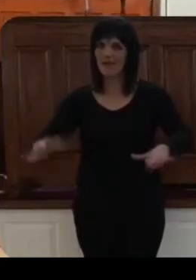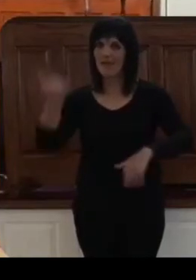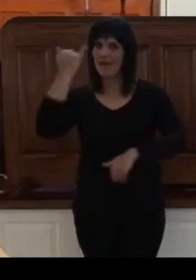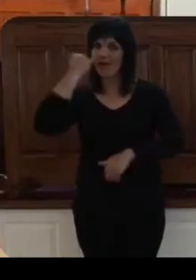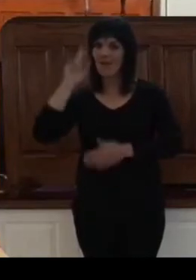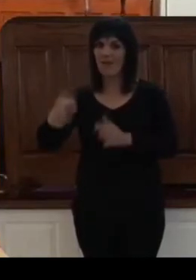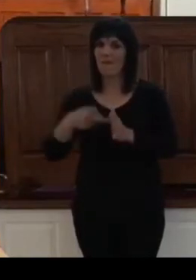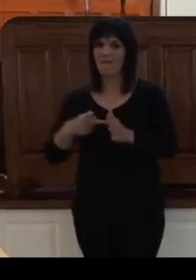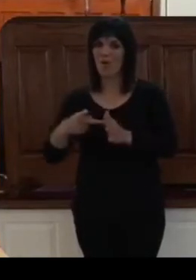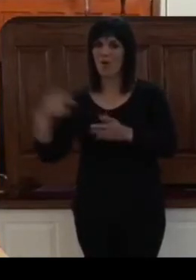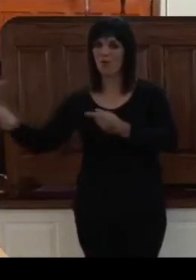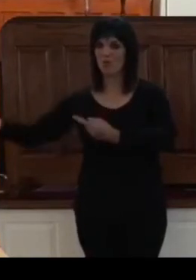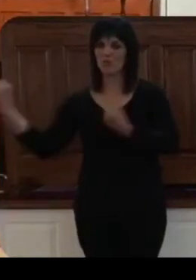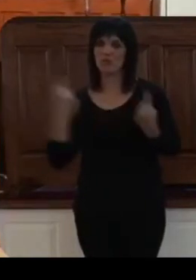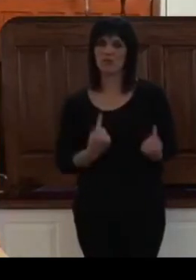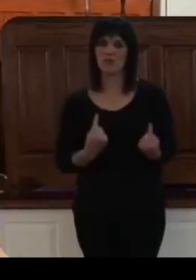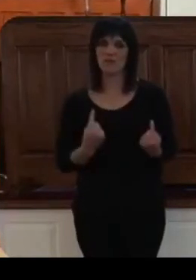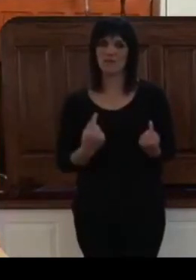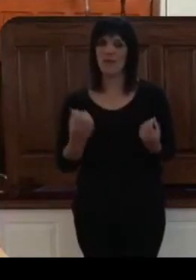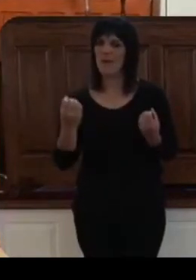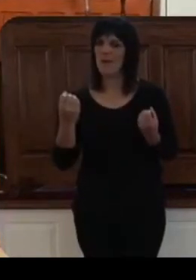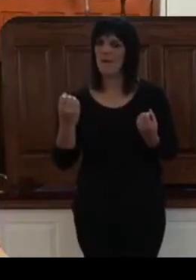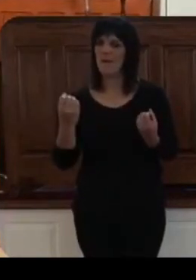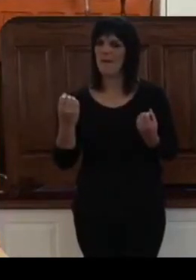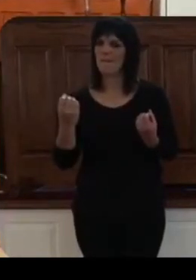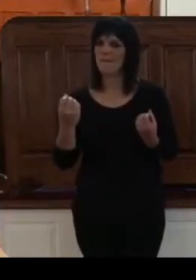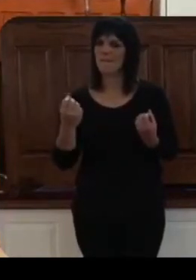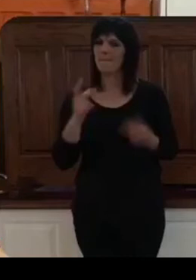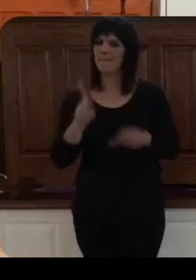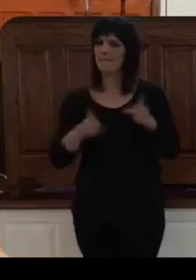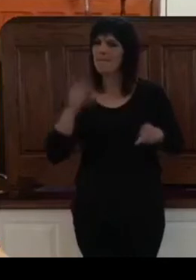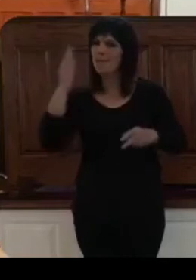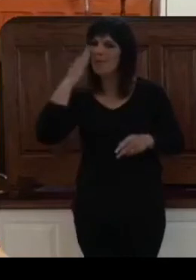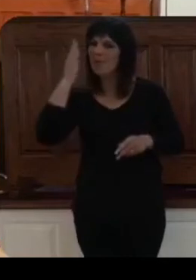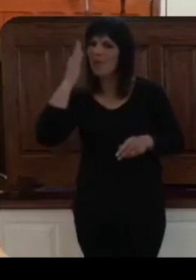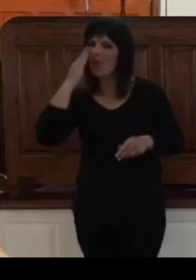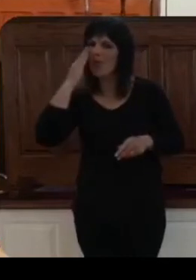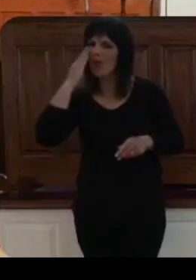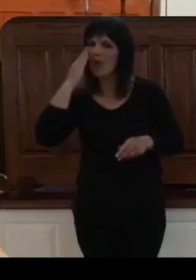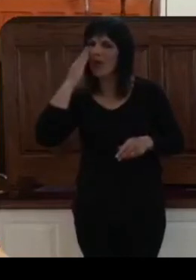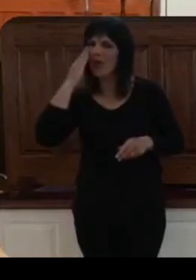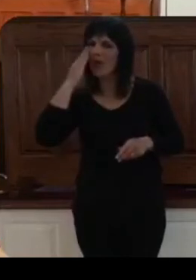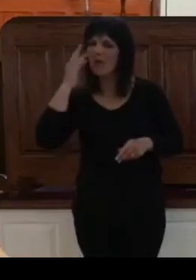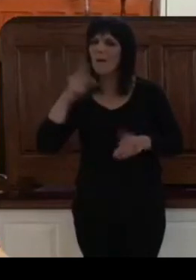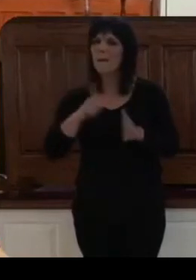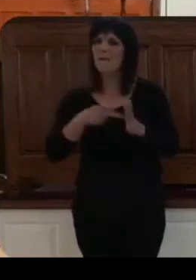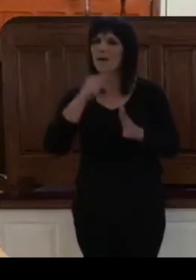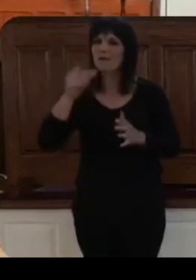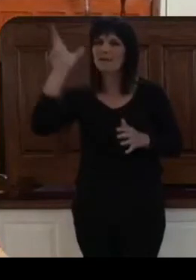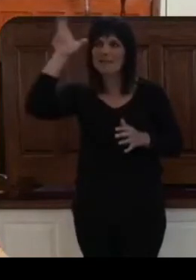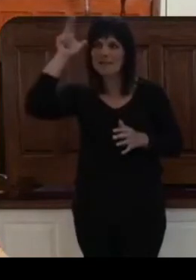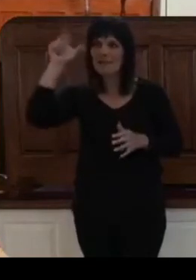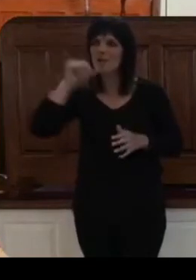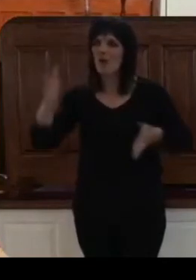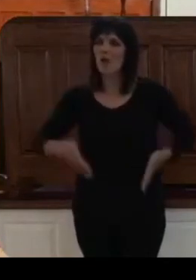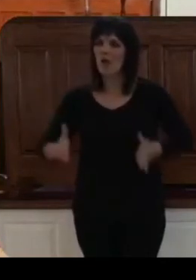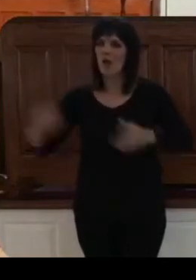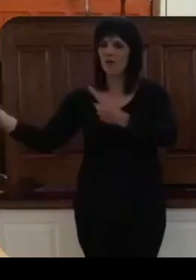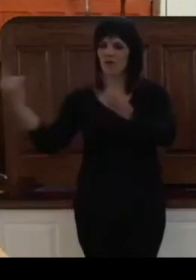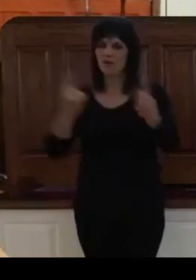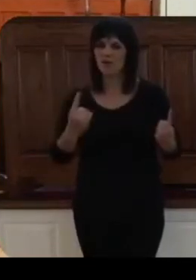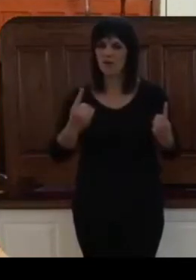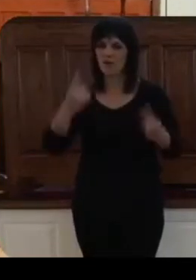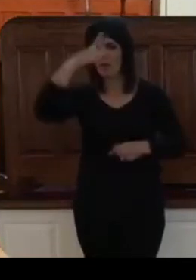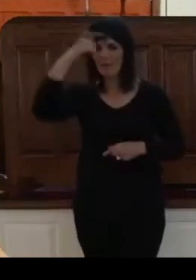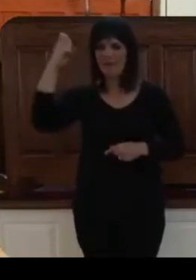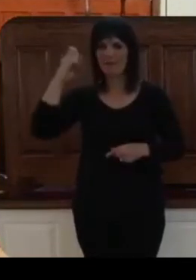came back to town. So many believe when he says Satan wouldn't allow him to come back, they think that's why. He couldn't go back because Jason would suffer for